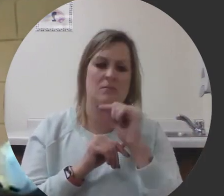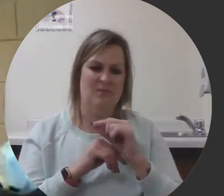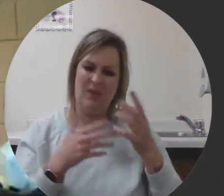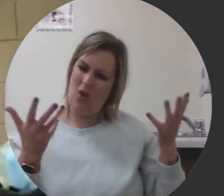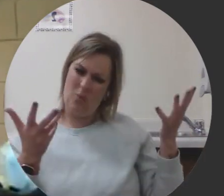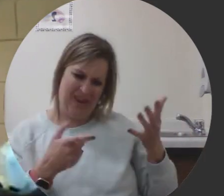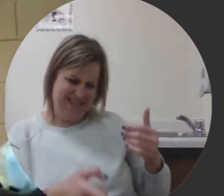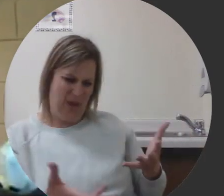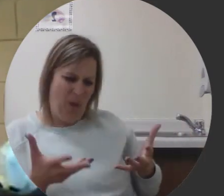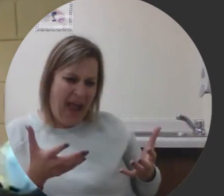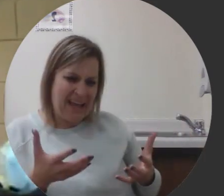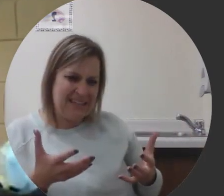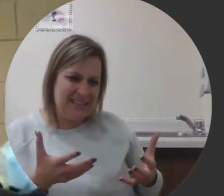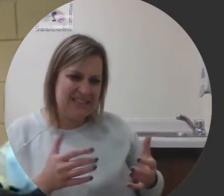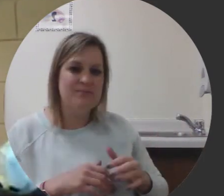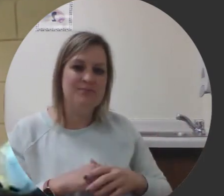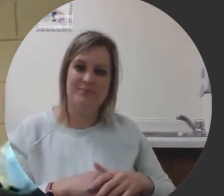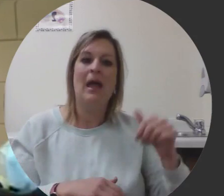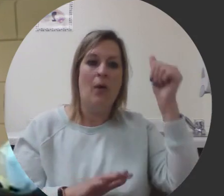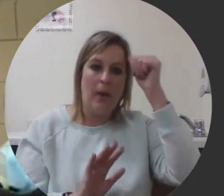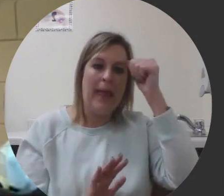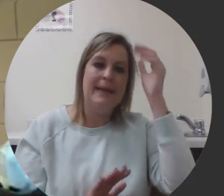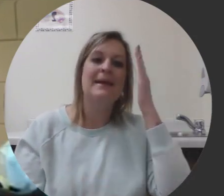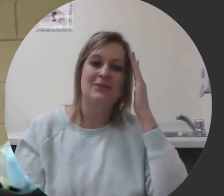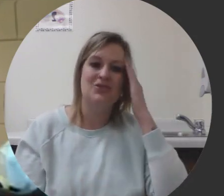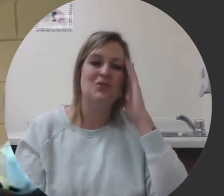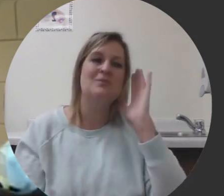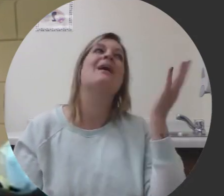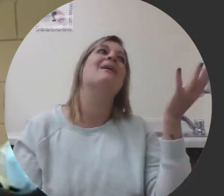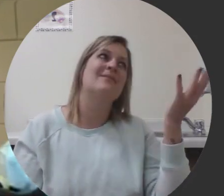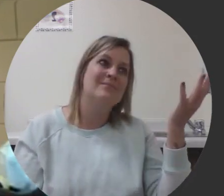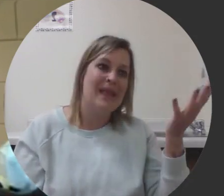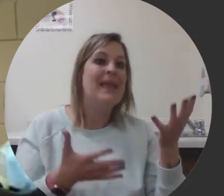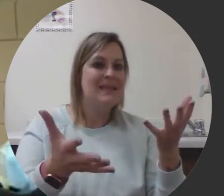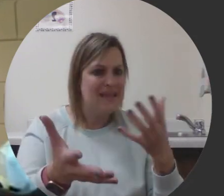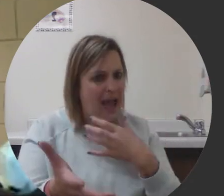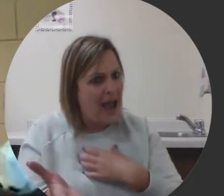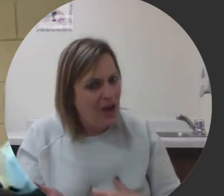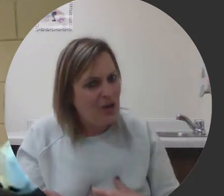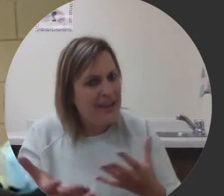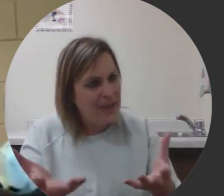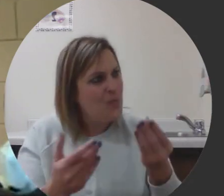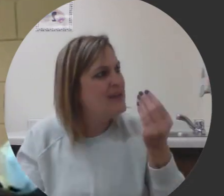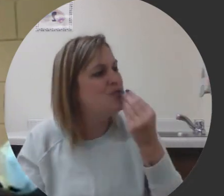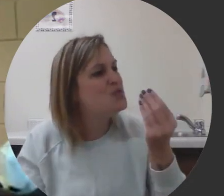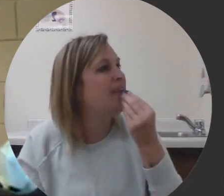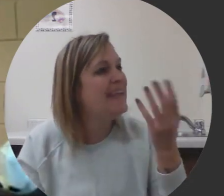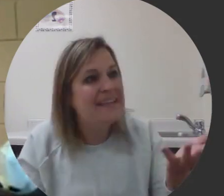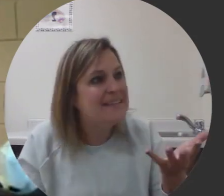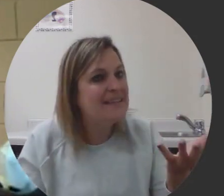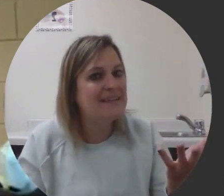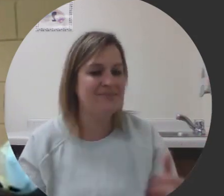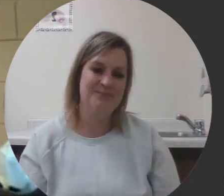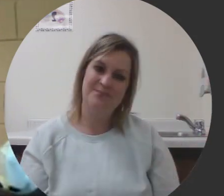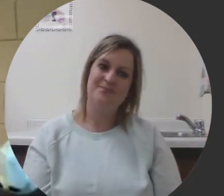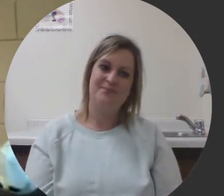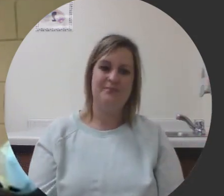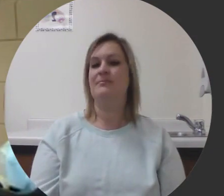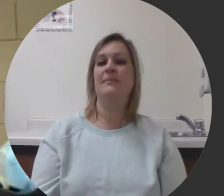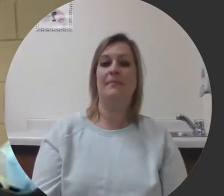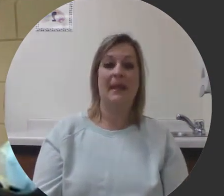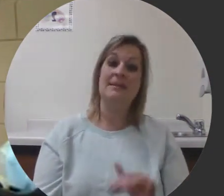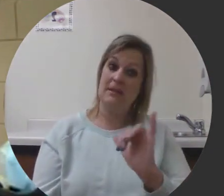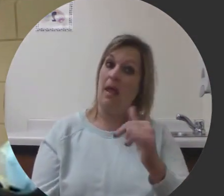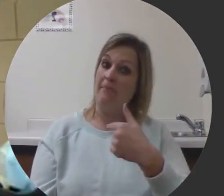said. The answer to this question was obvious to someone like Angus. Food, of course, he said. It's hungry, like